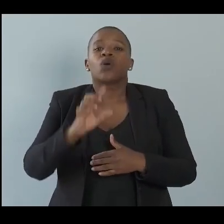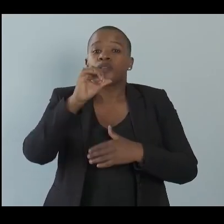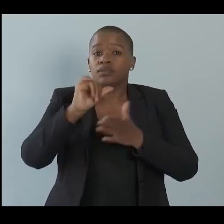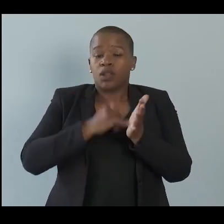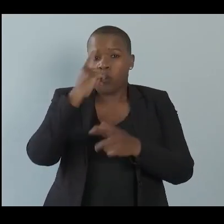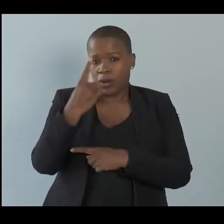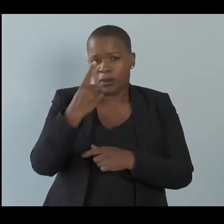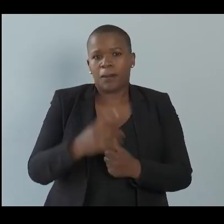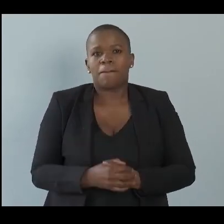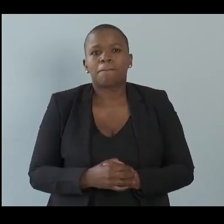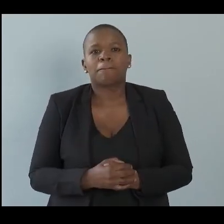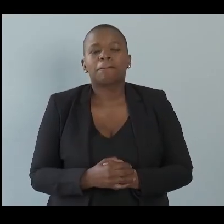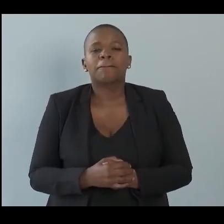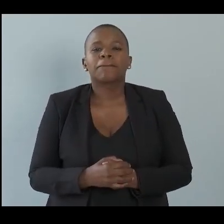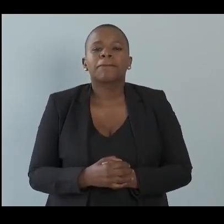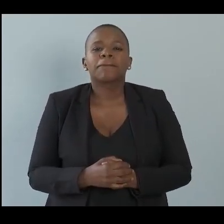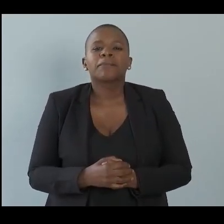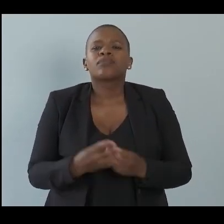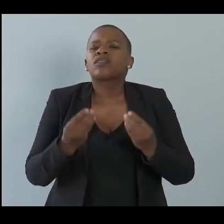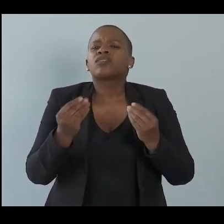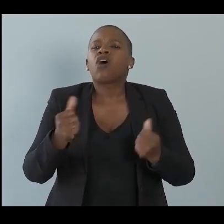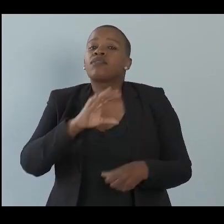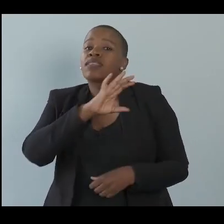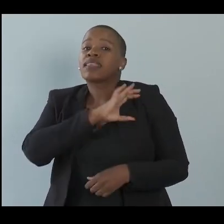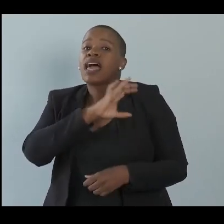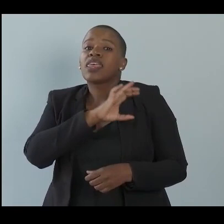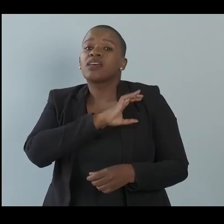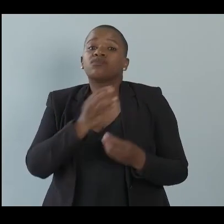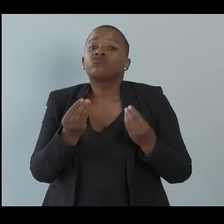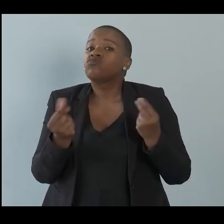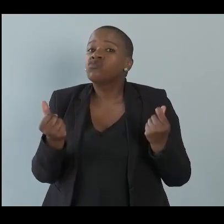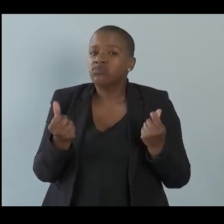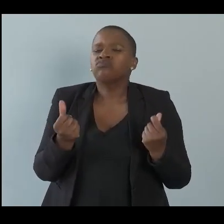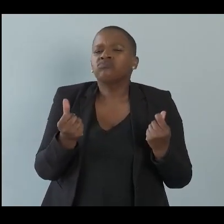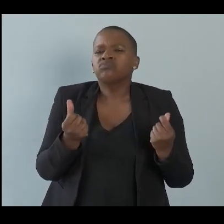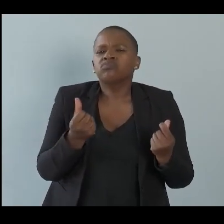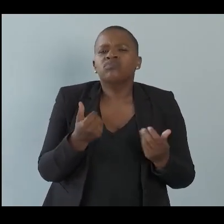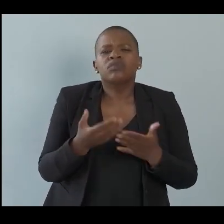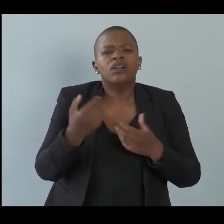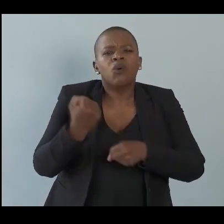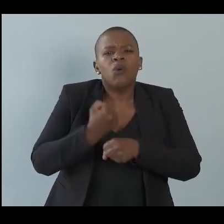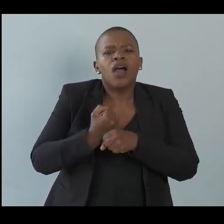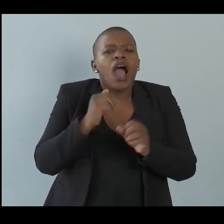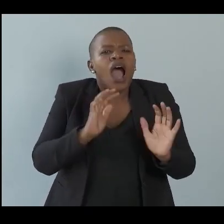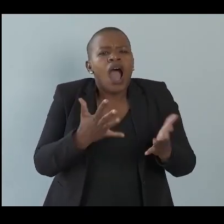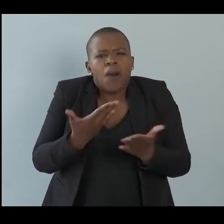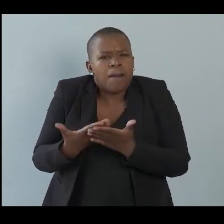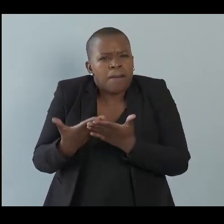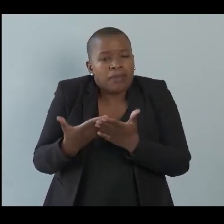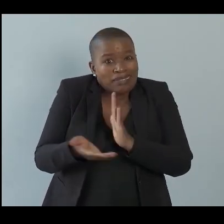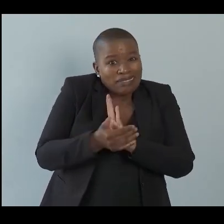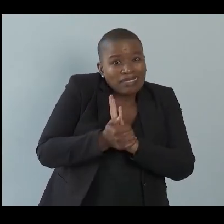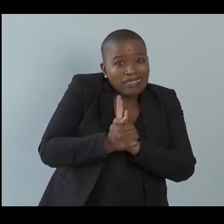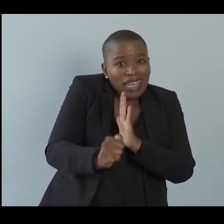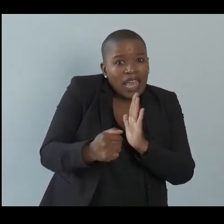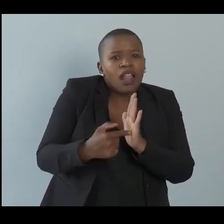proposition, enhance solutions for our clients, facilitate collaboration and cross-selling capabilities, and eliminate redundant